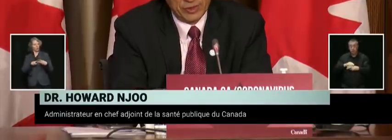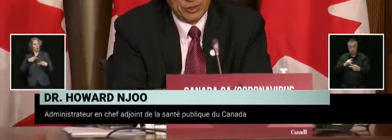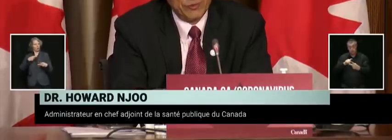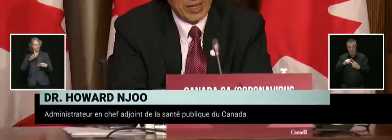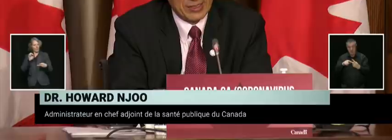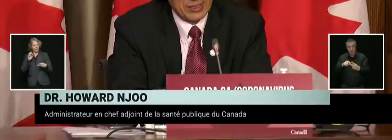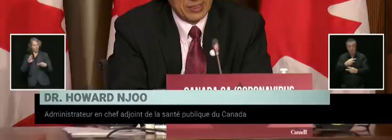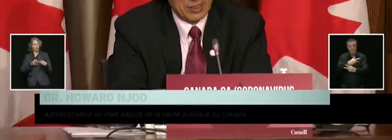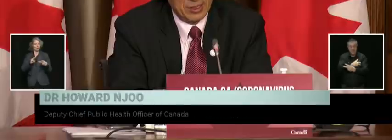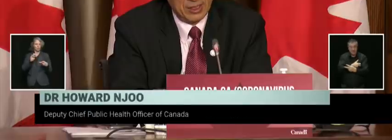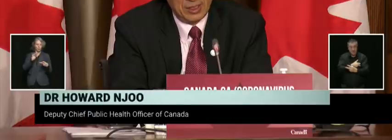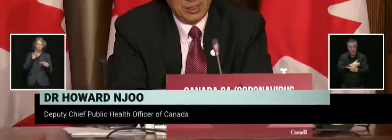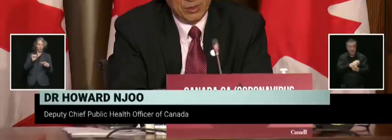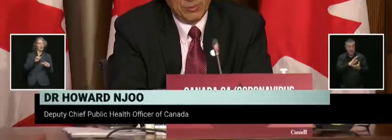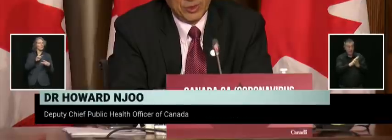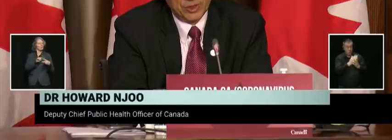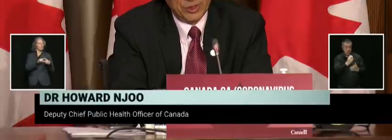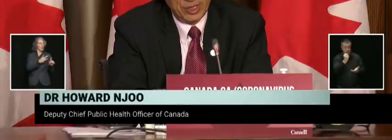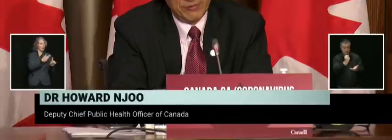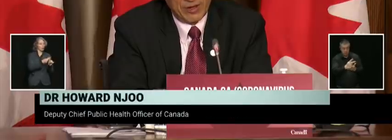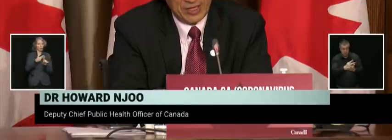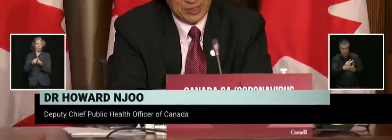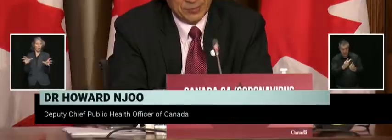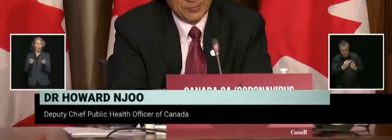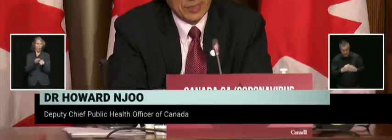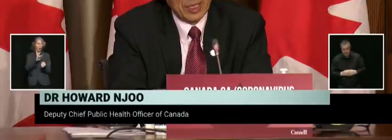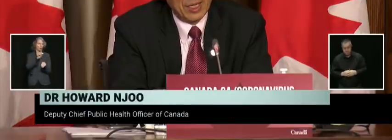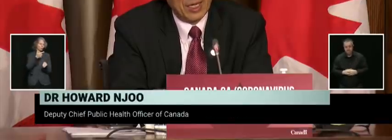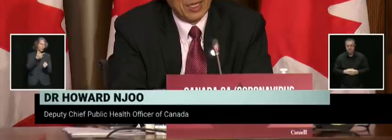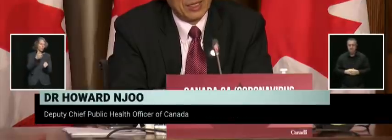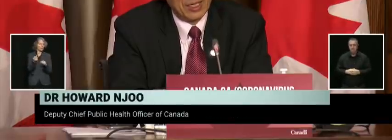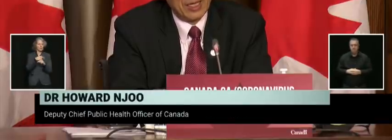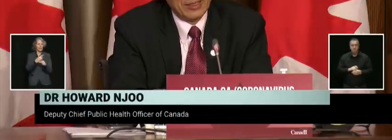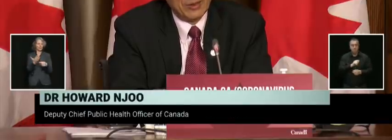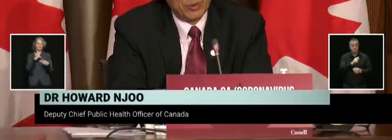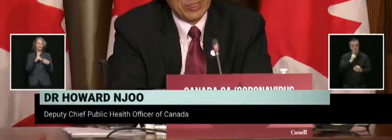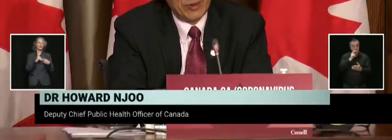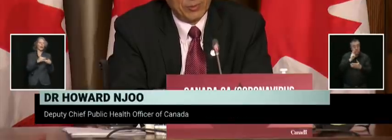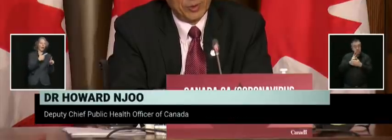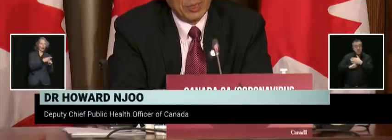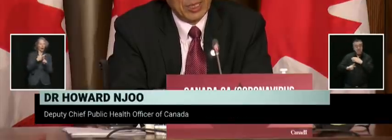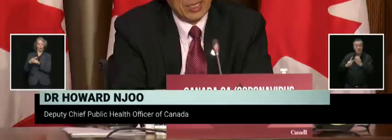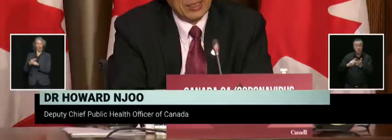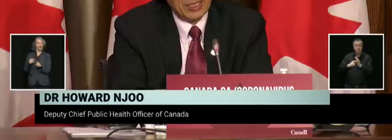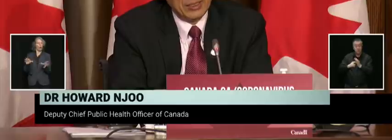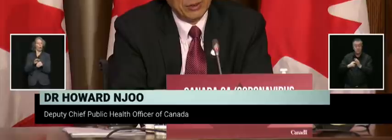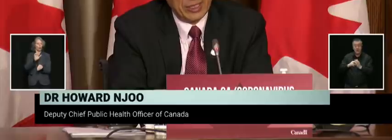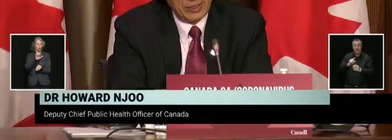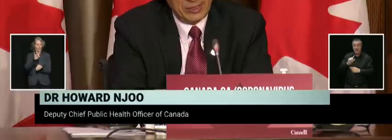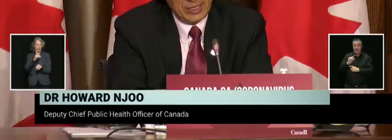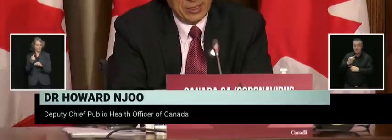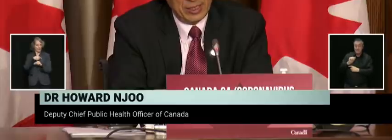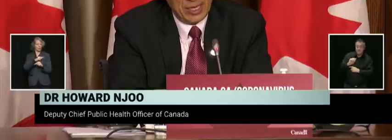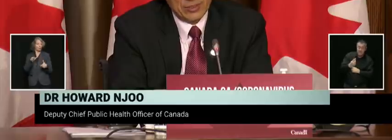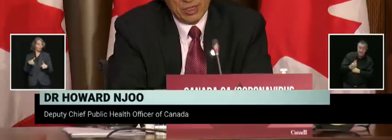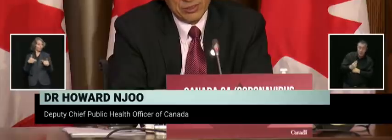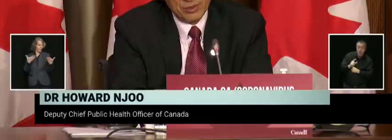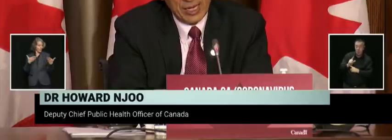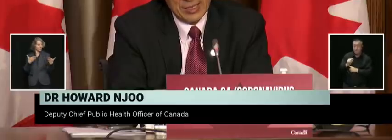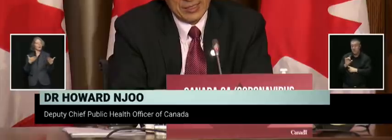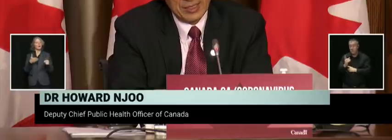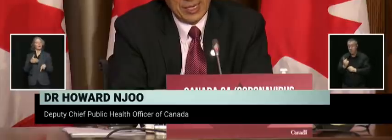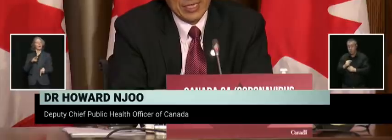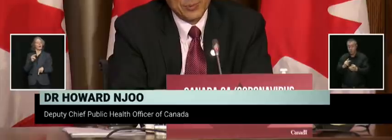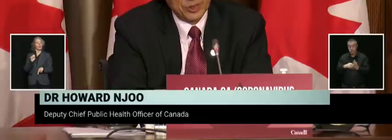for the two vaccines, Moderna and Pfizer, and what's available. They looked at the data, as